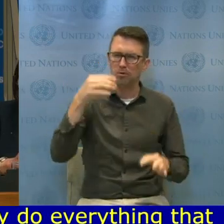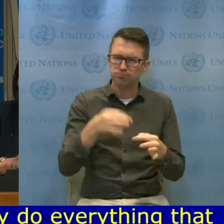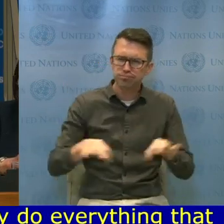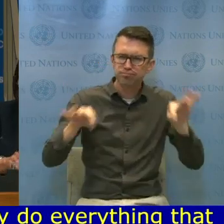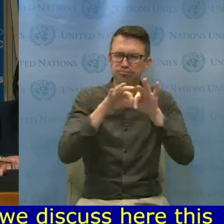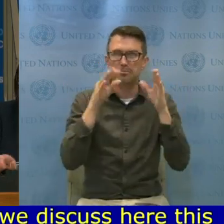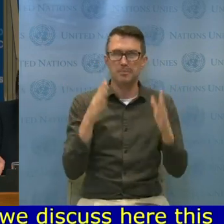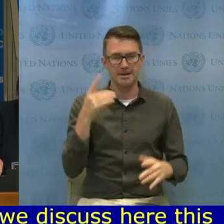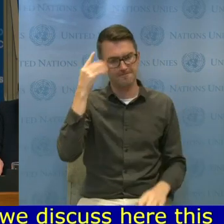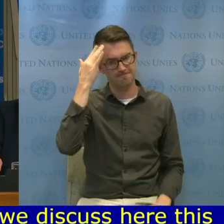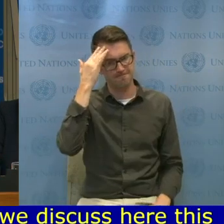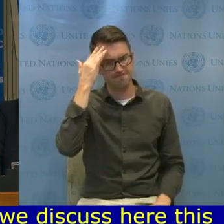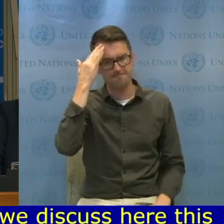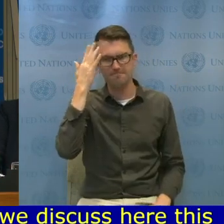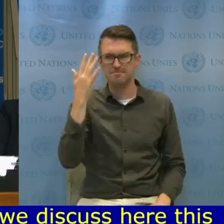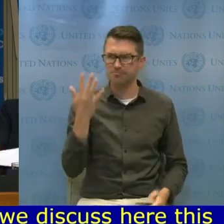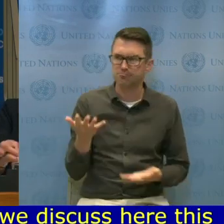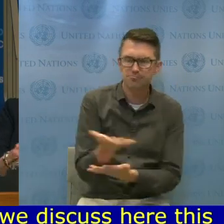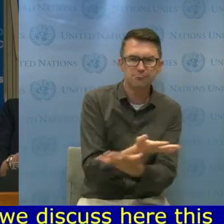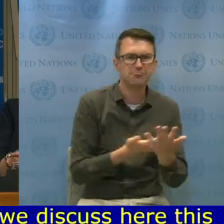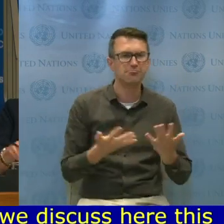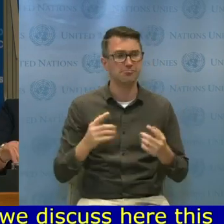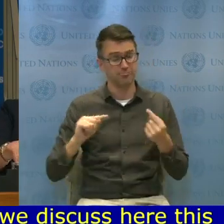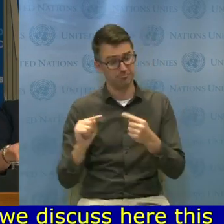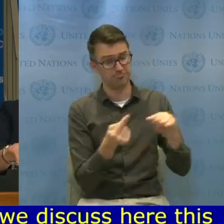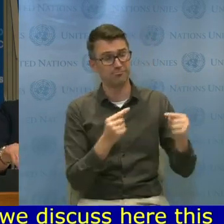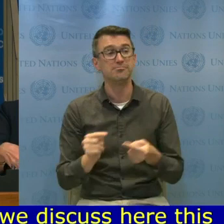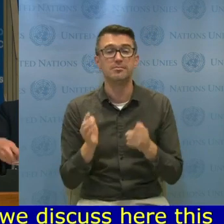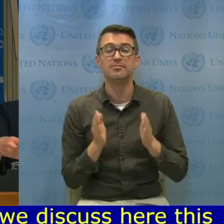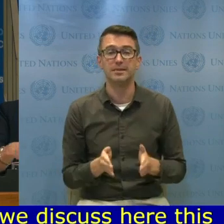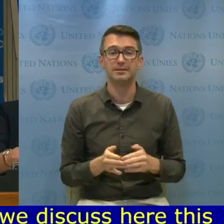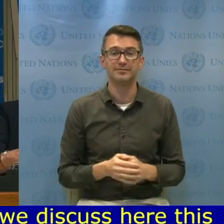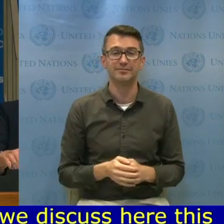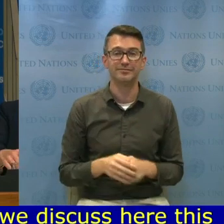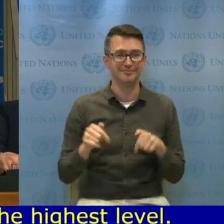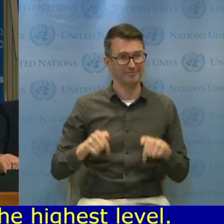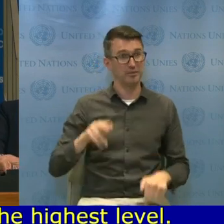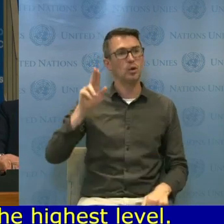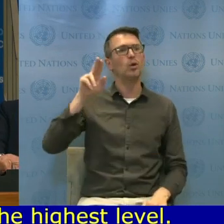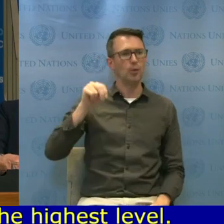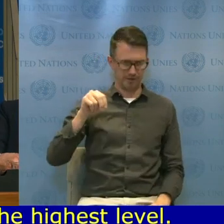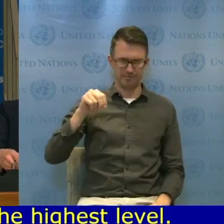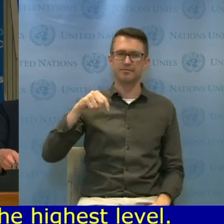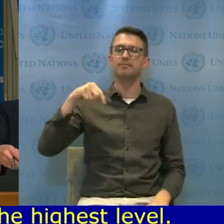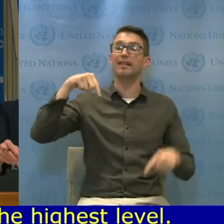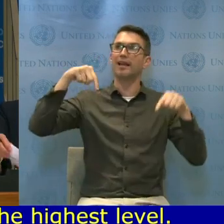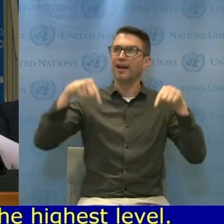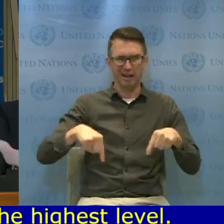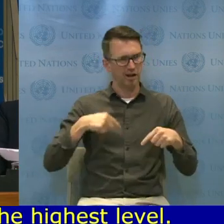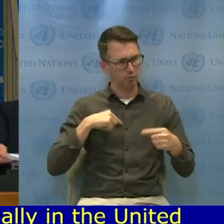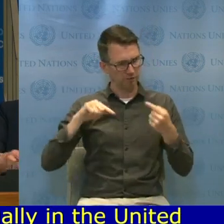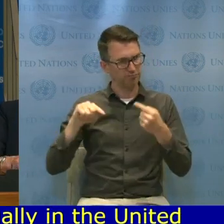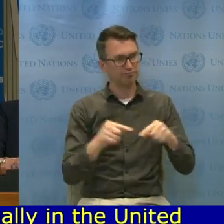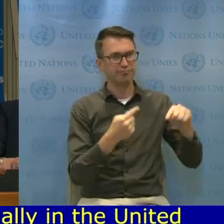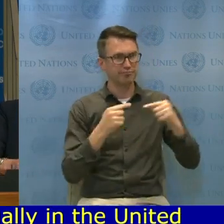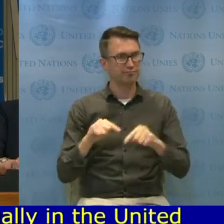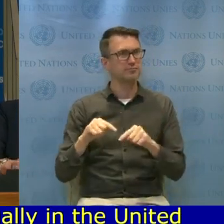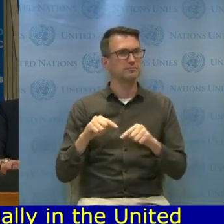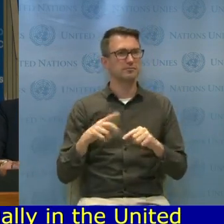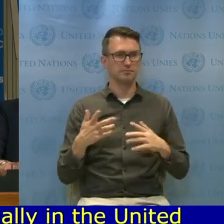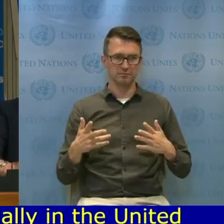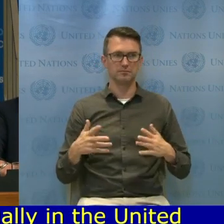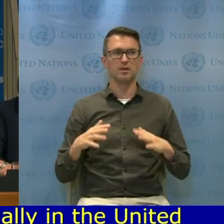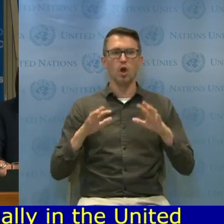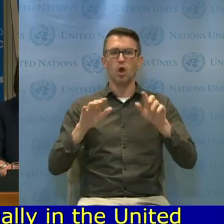United Nations at the moment we are discussing the universal health coverage. And I really think that everything what I heard here